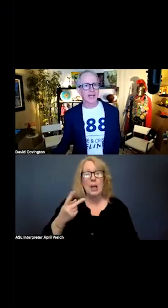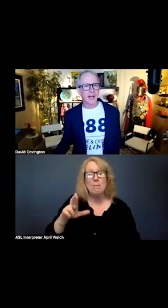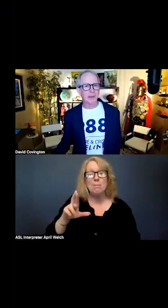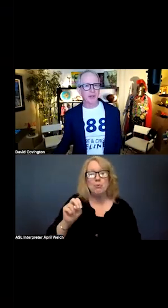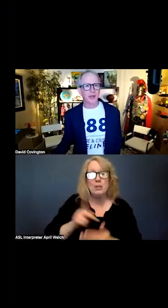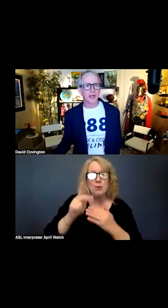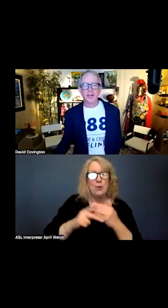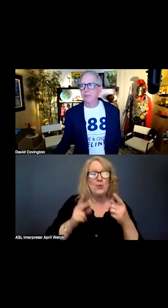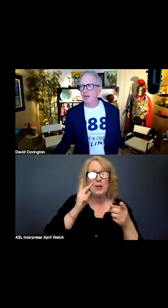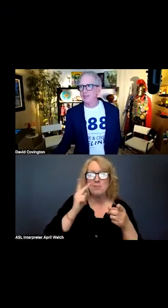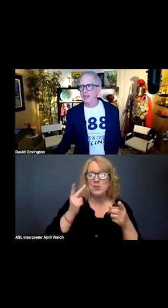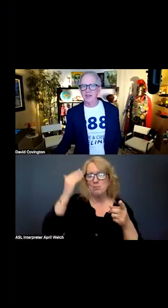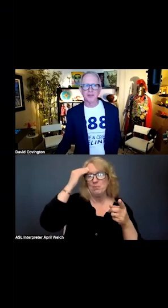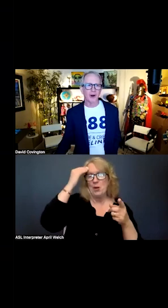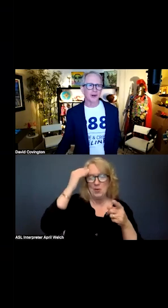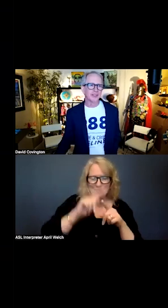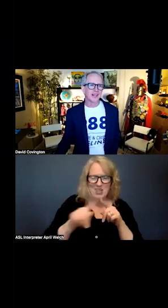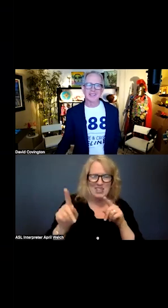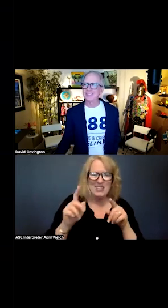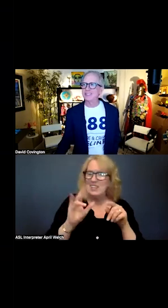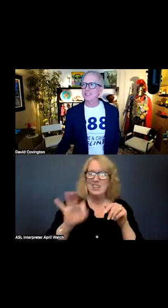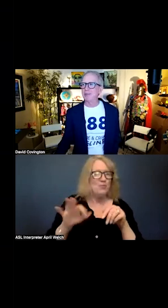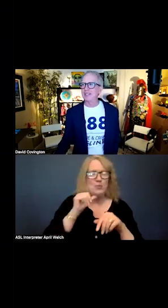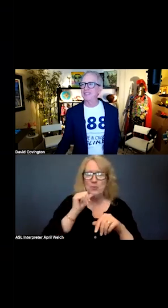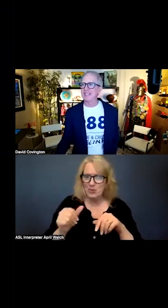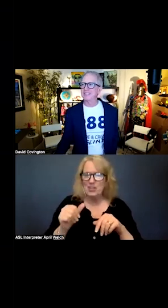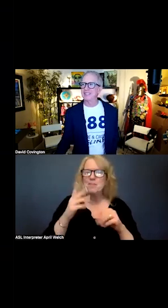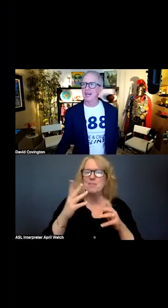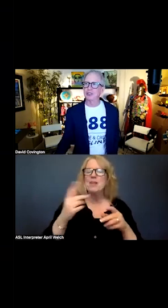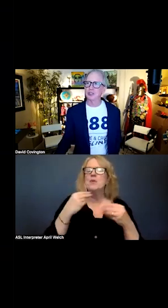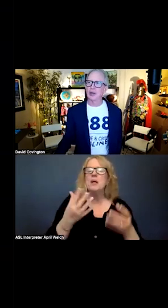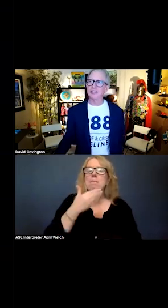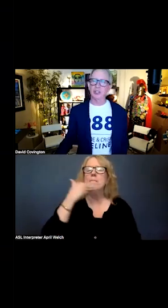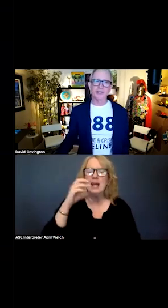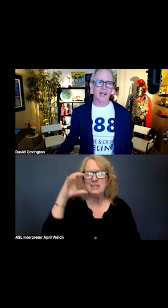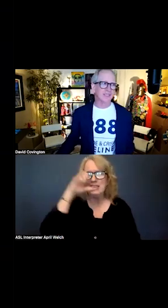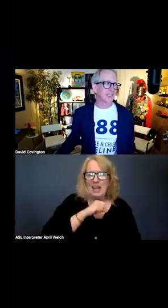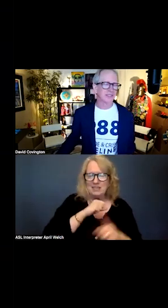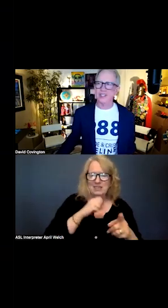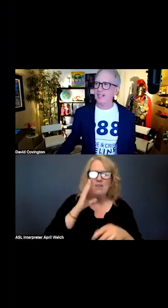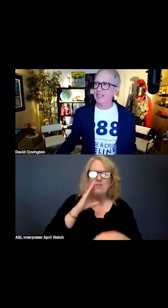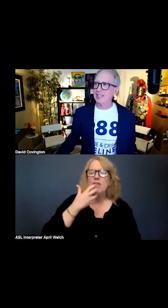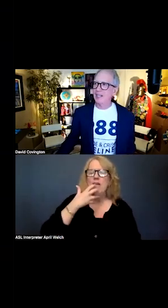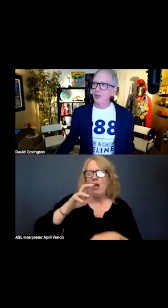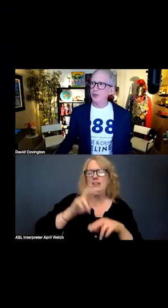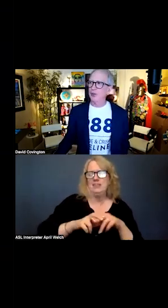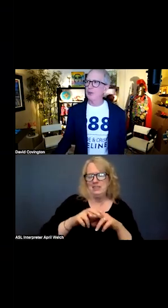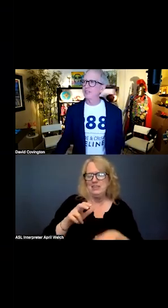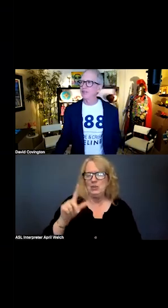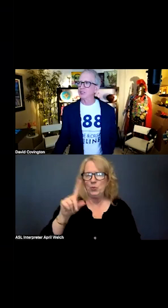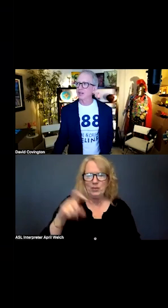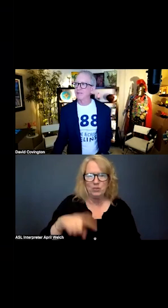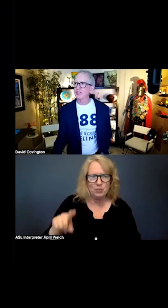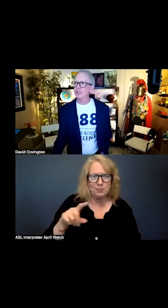got a leg up here. But if you aren't, let's get your best guess at our crisis trivia hot seat of the day. UCARU